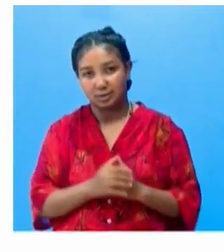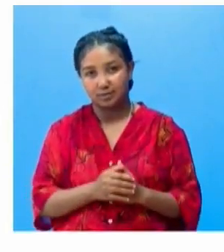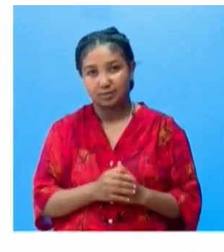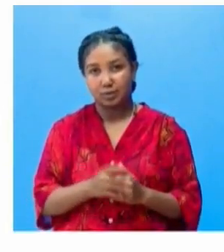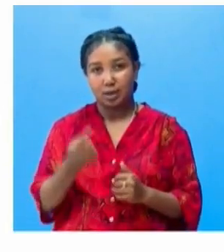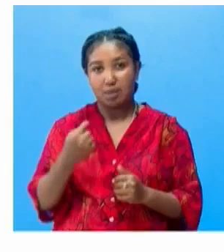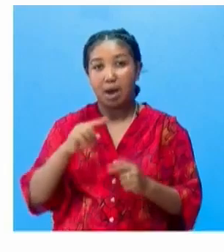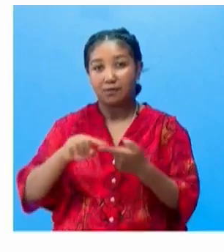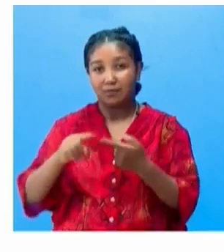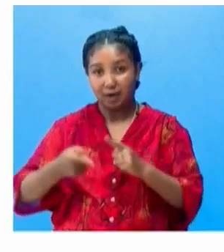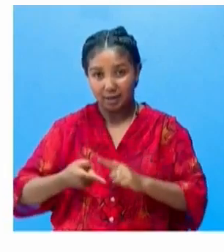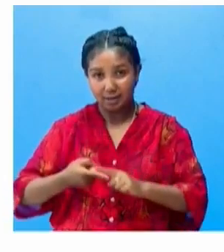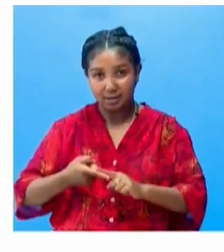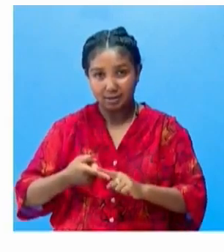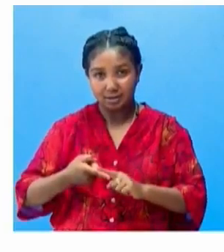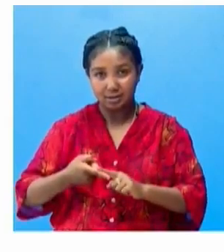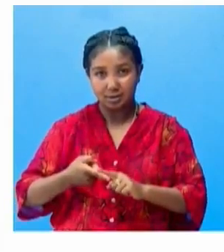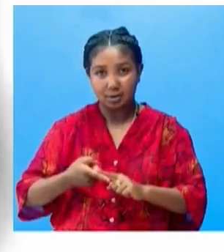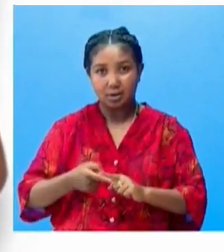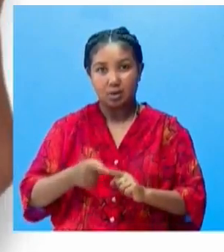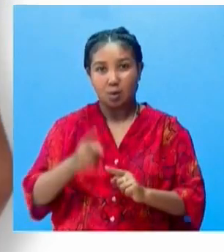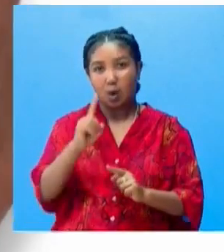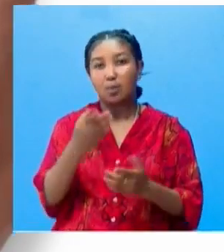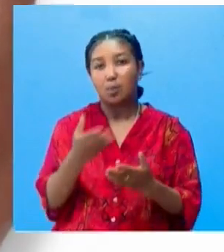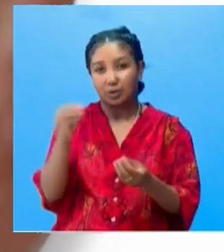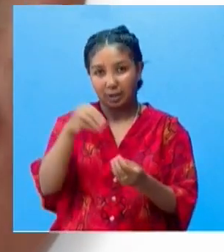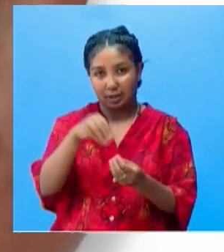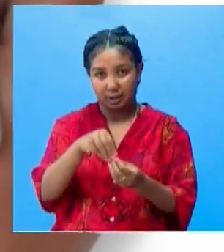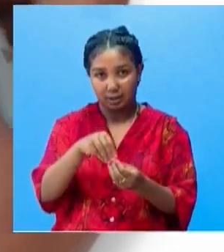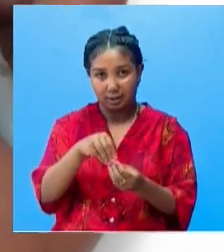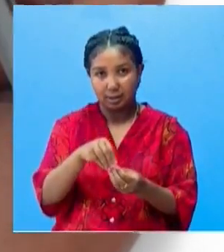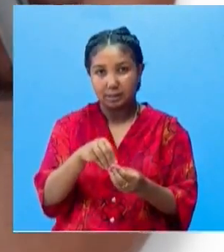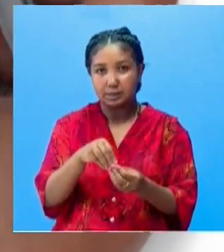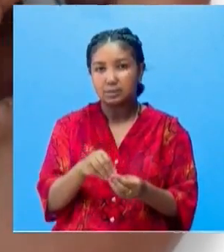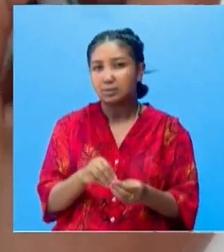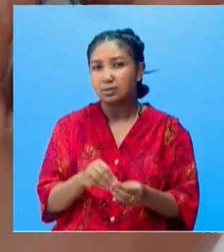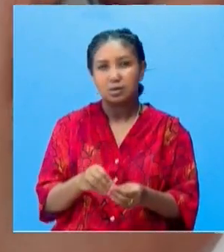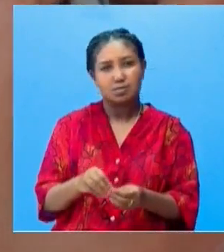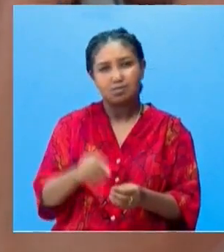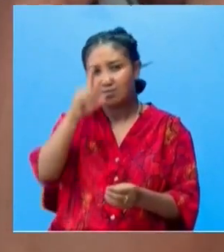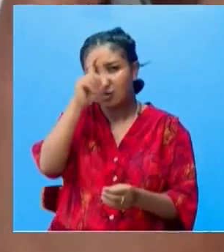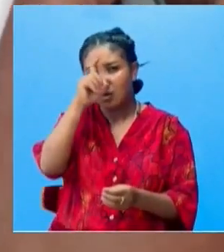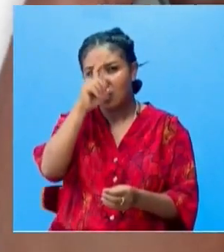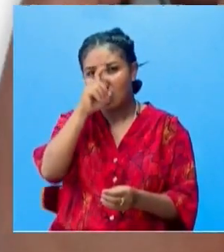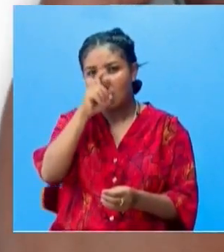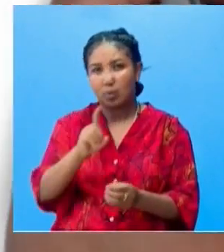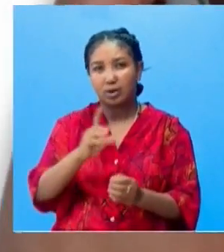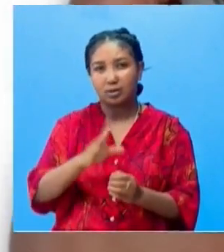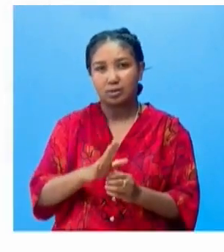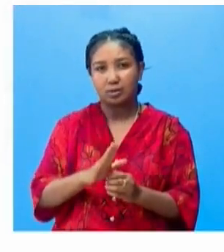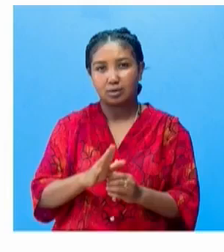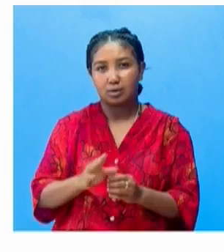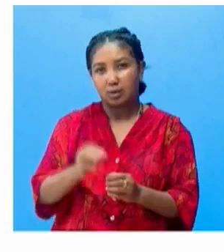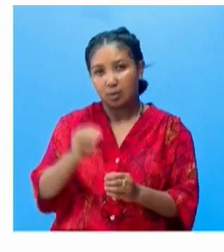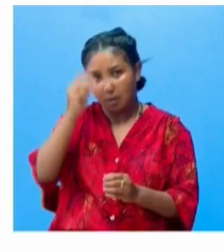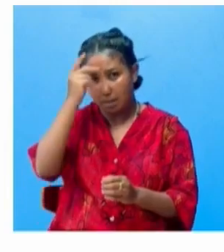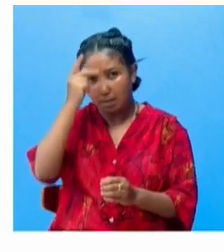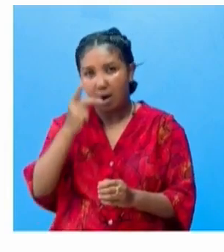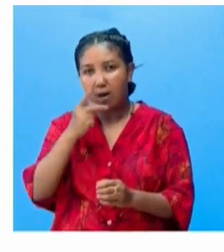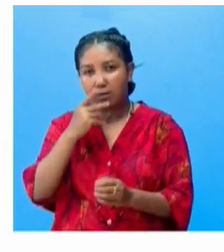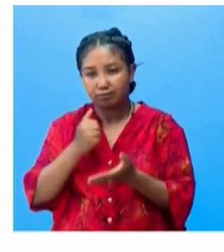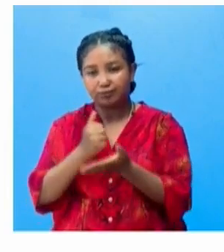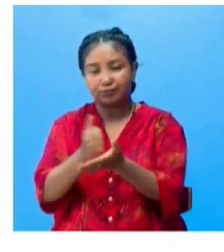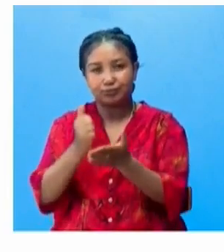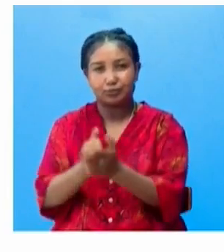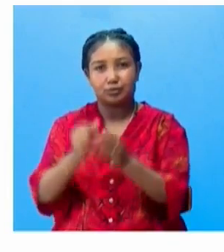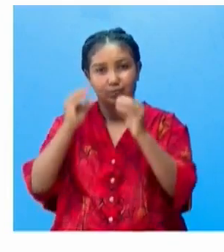My friends, one more thing. It is really wonderful to obey your parents, your